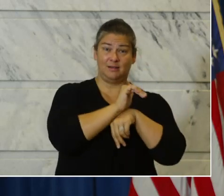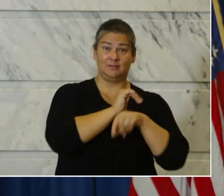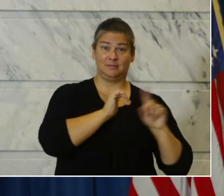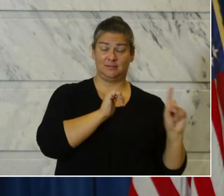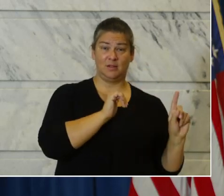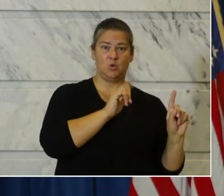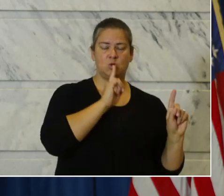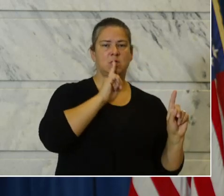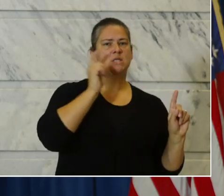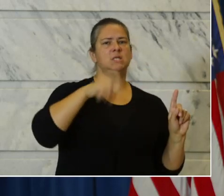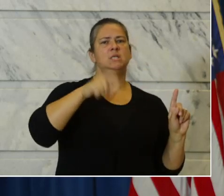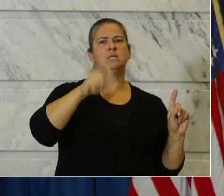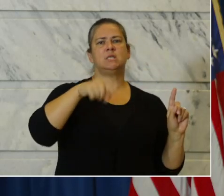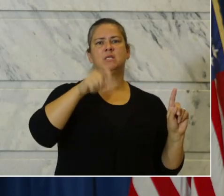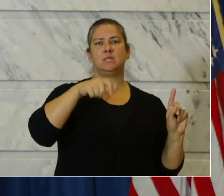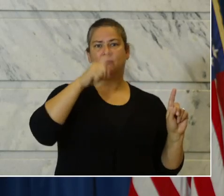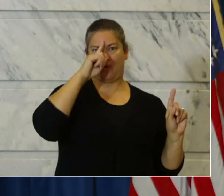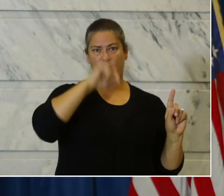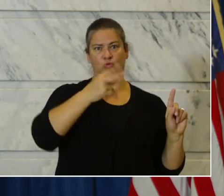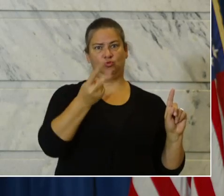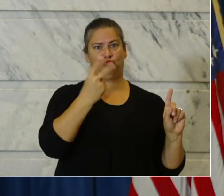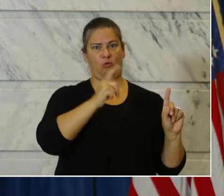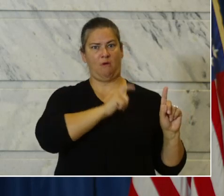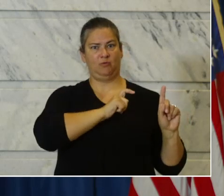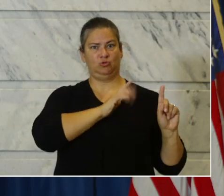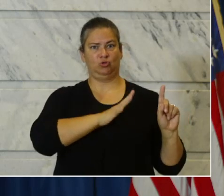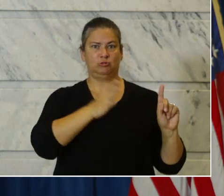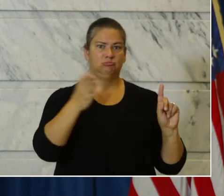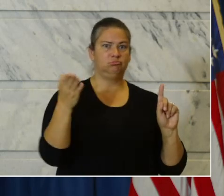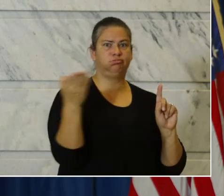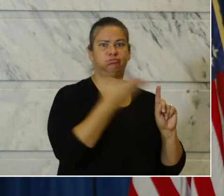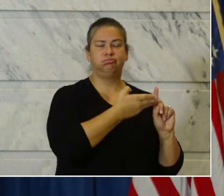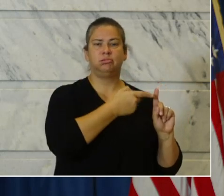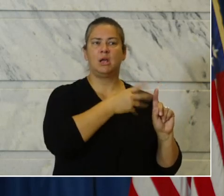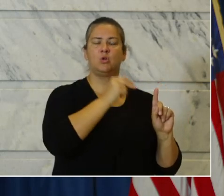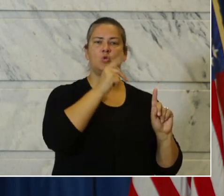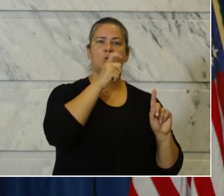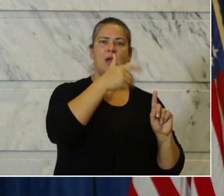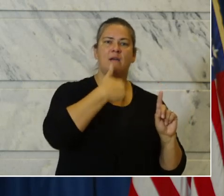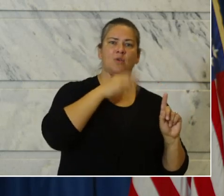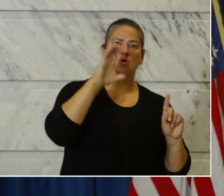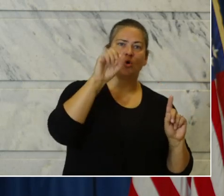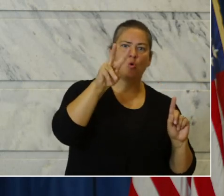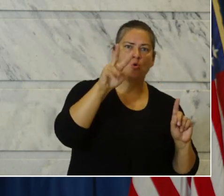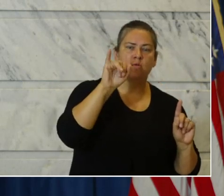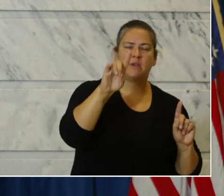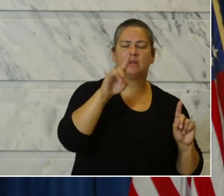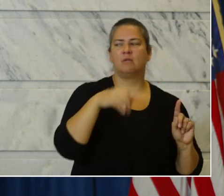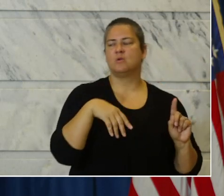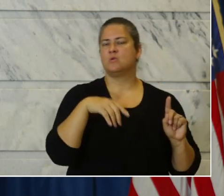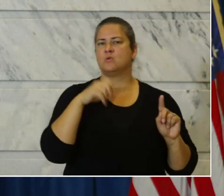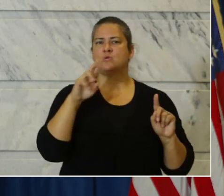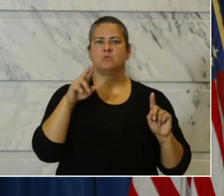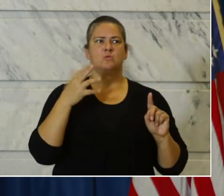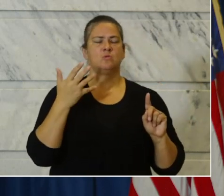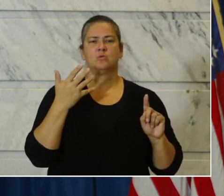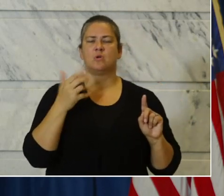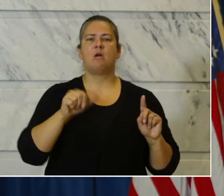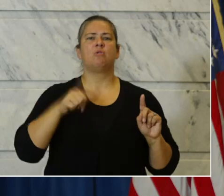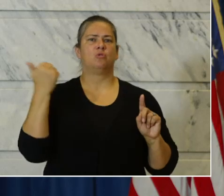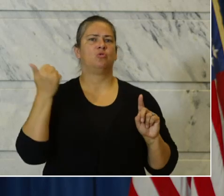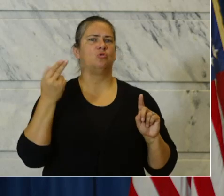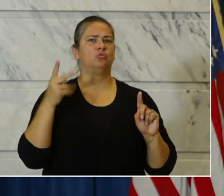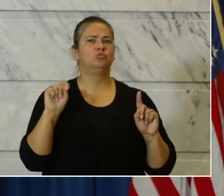absolutely needed for these 2 officers and for those that might be suffering from COVID or other